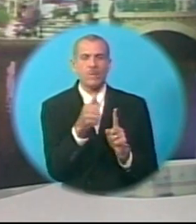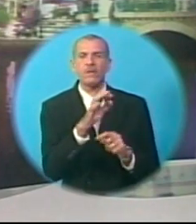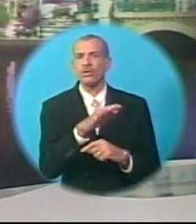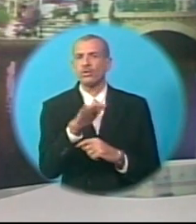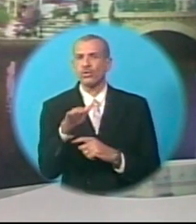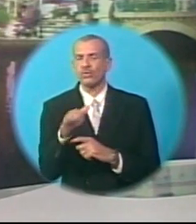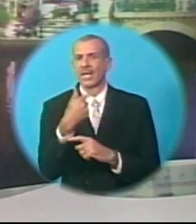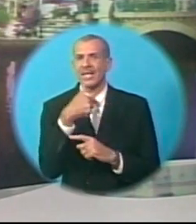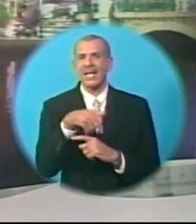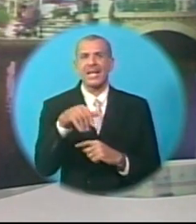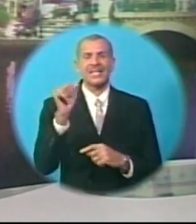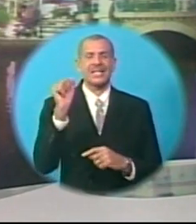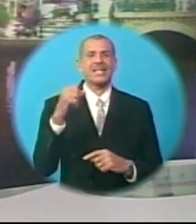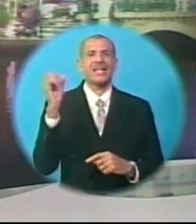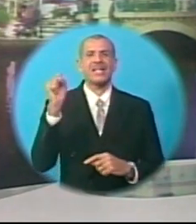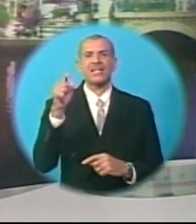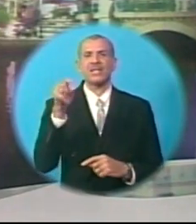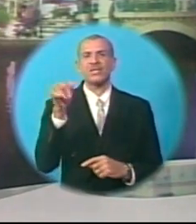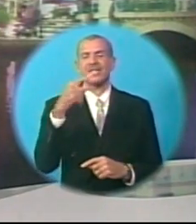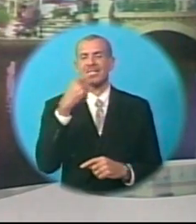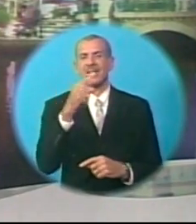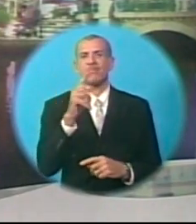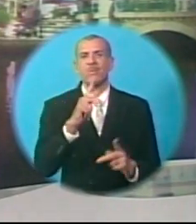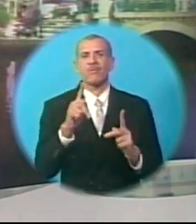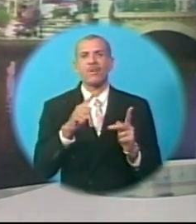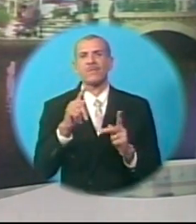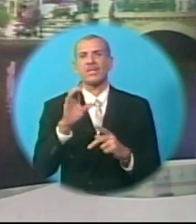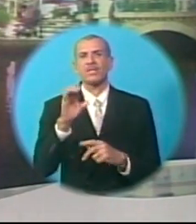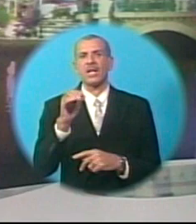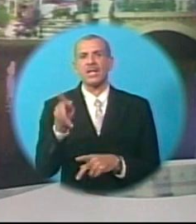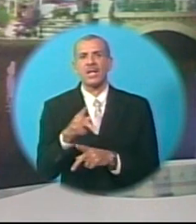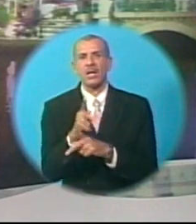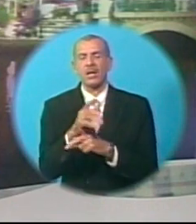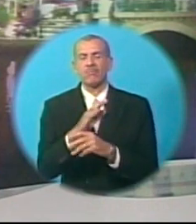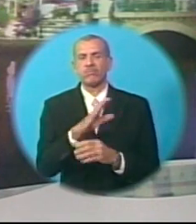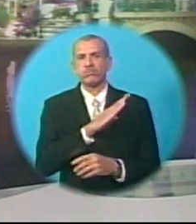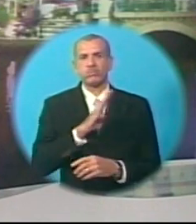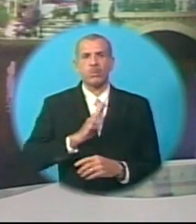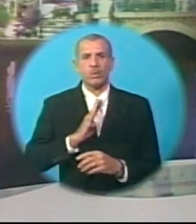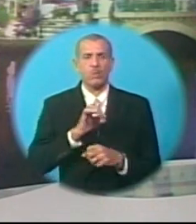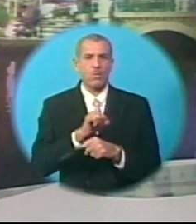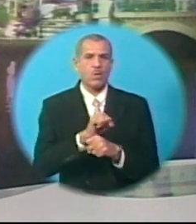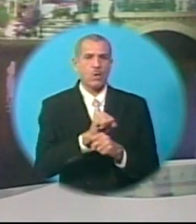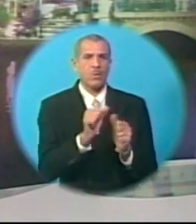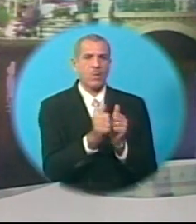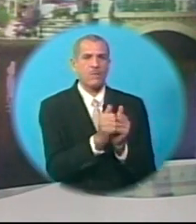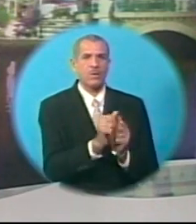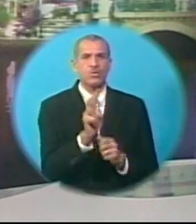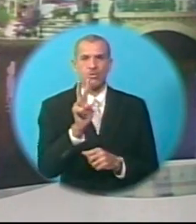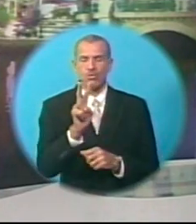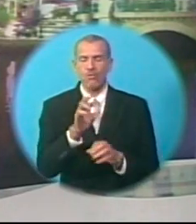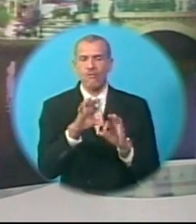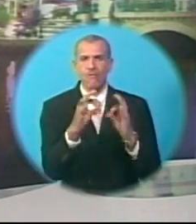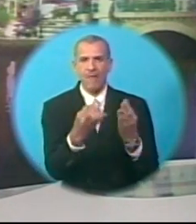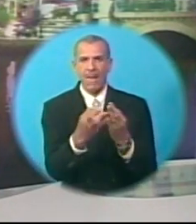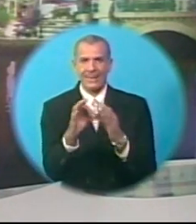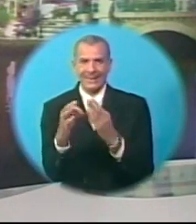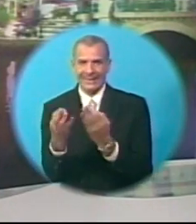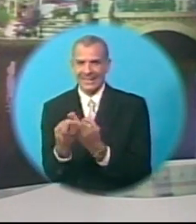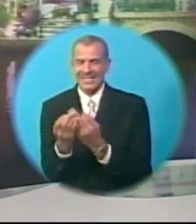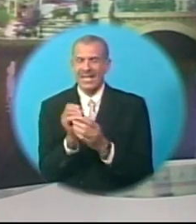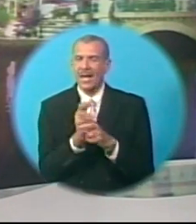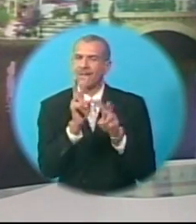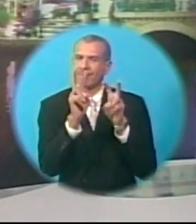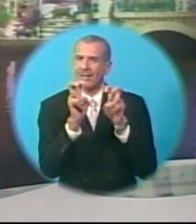Station Sergeant Cobbler says personnel from the Child Care Board, however, will continue to work with the 2 families. Police conducted an investigation